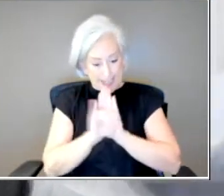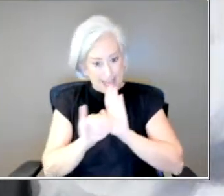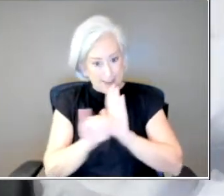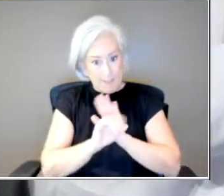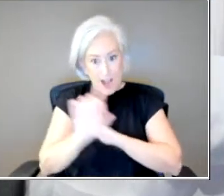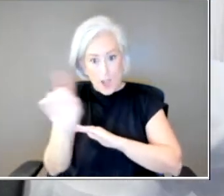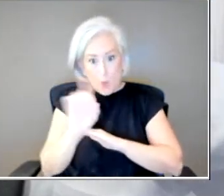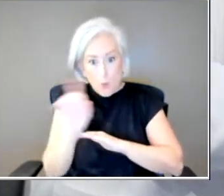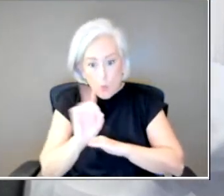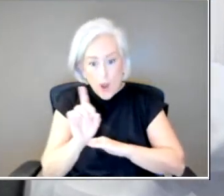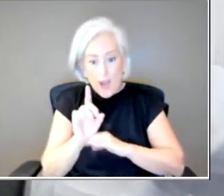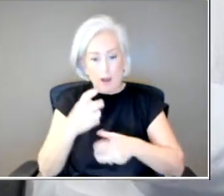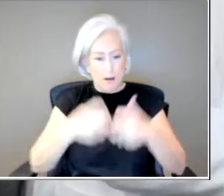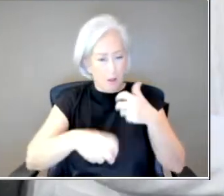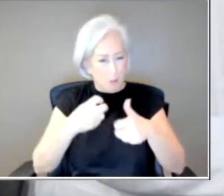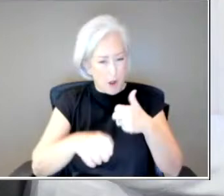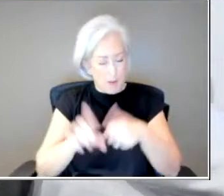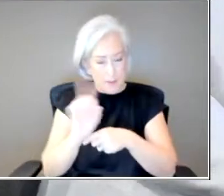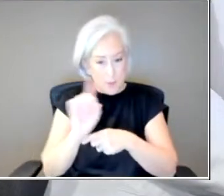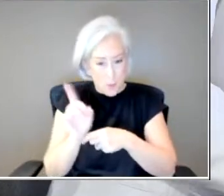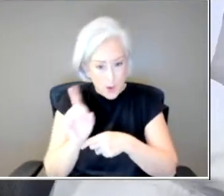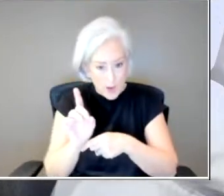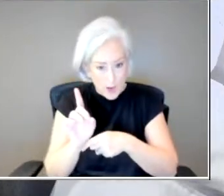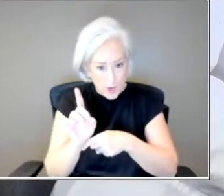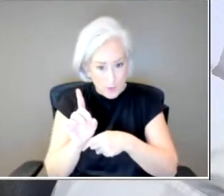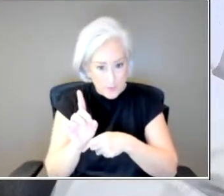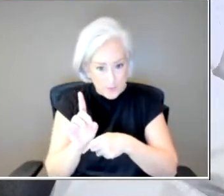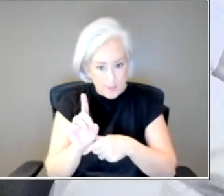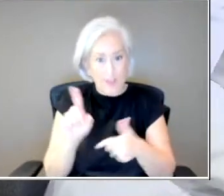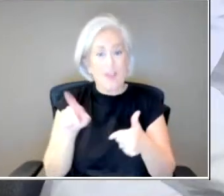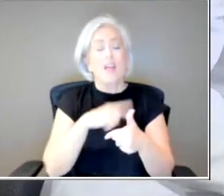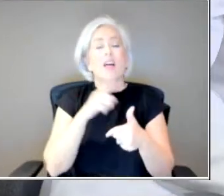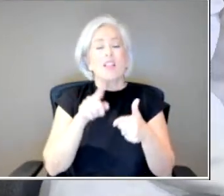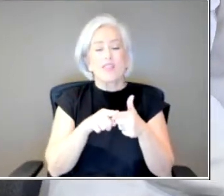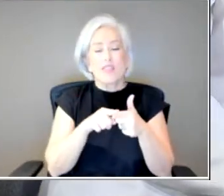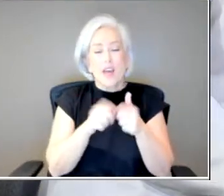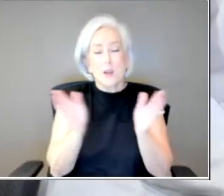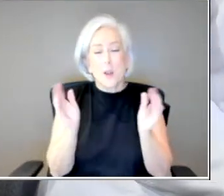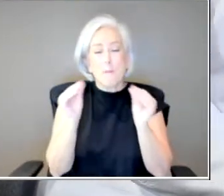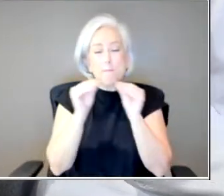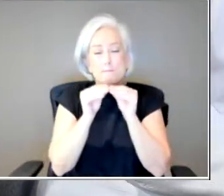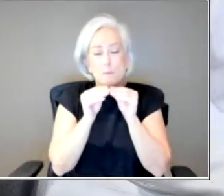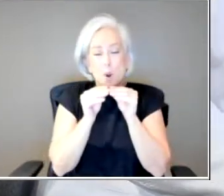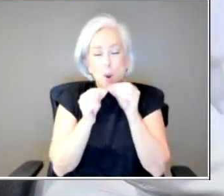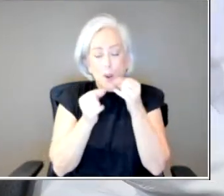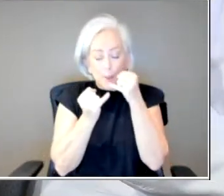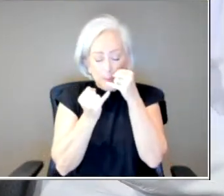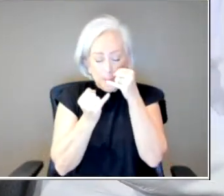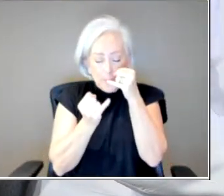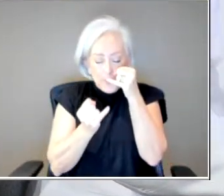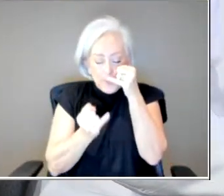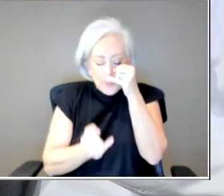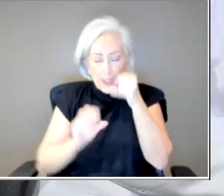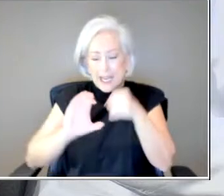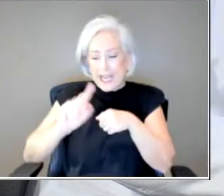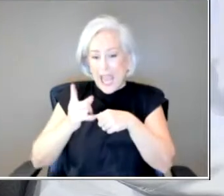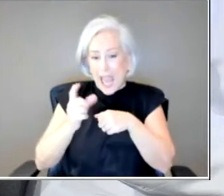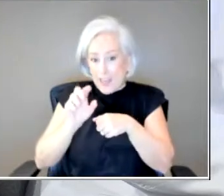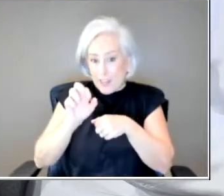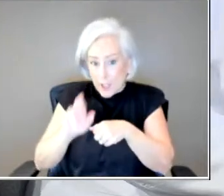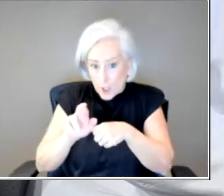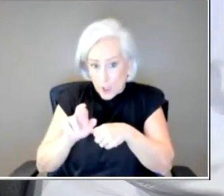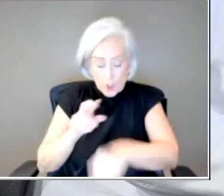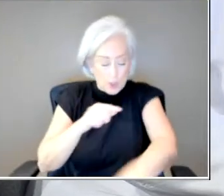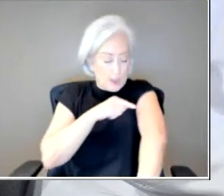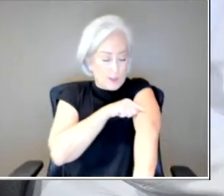the one supplying those abnormal blood vessels, we'll use an even smaller catheter and put that into the blood vessel that's supplying the abnormal vessels.